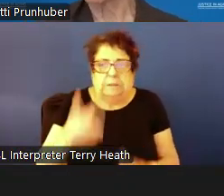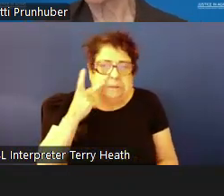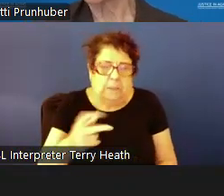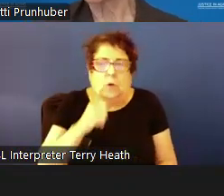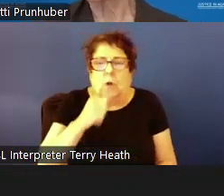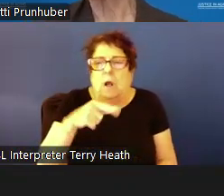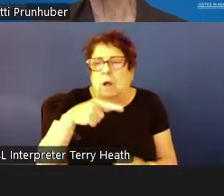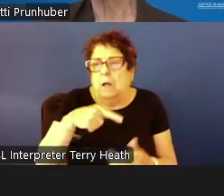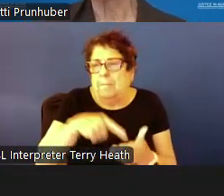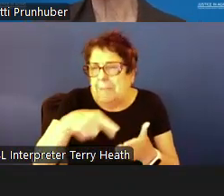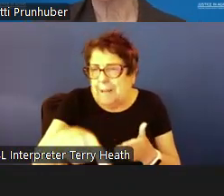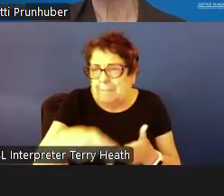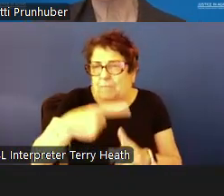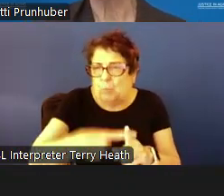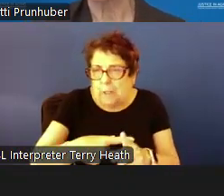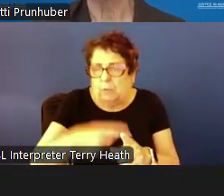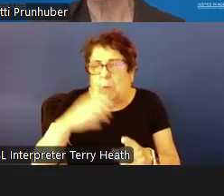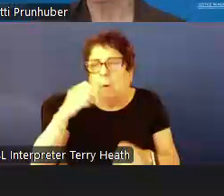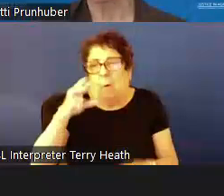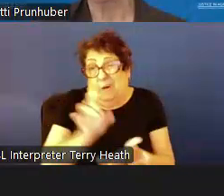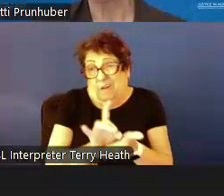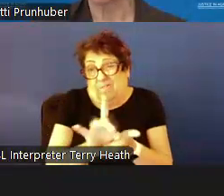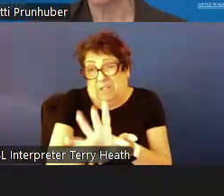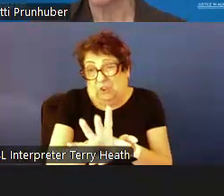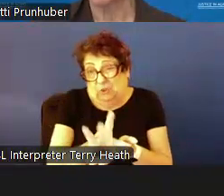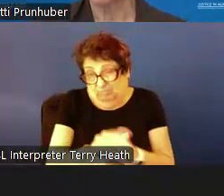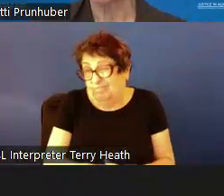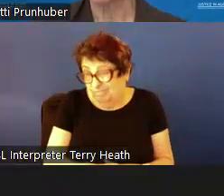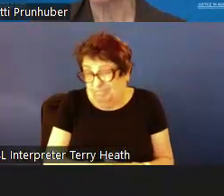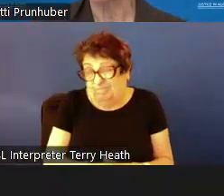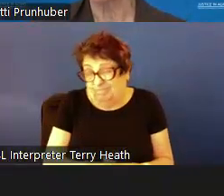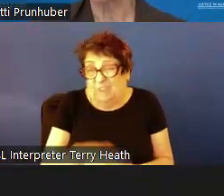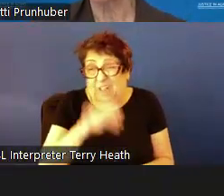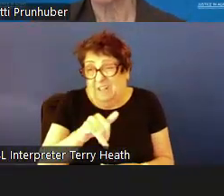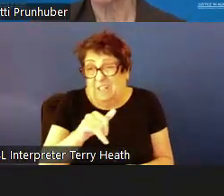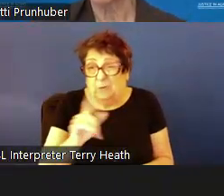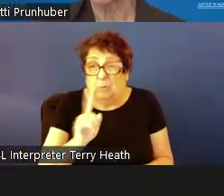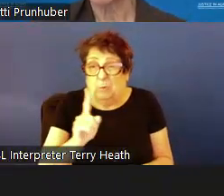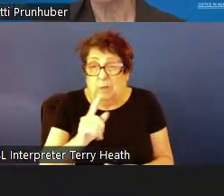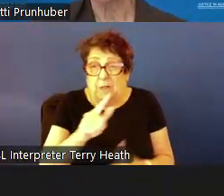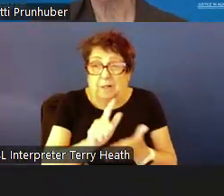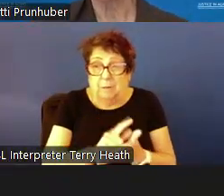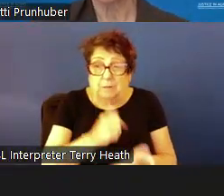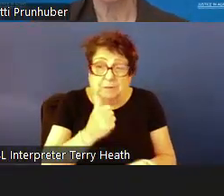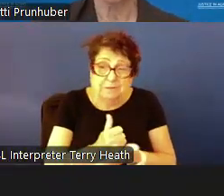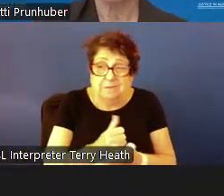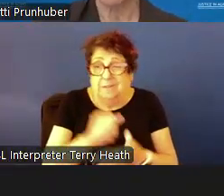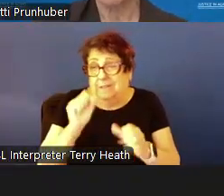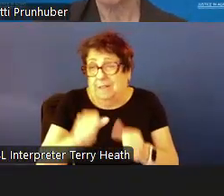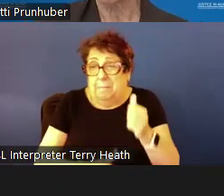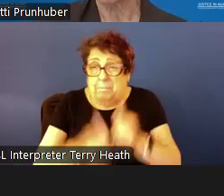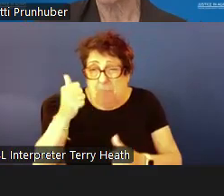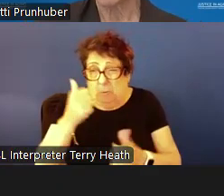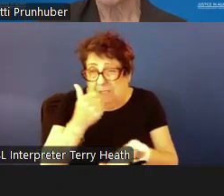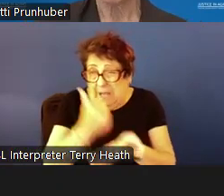is the single most area probably where legal assistance can play a critical role in helping older adults